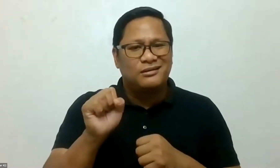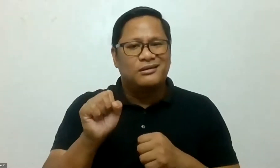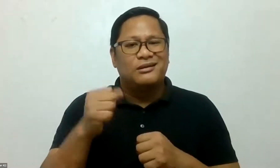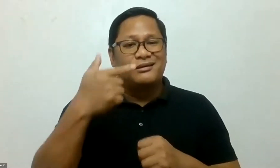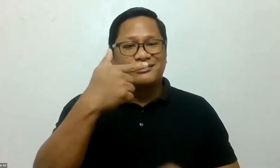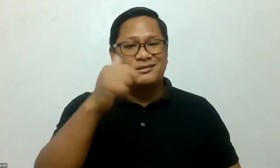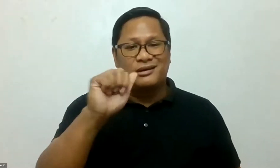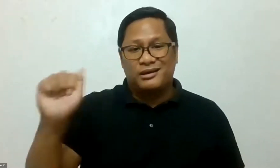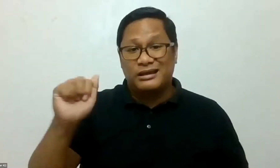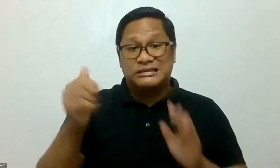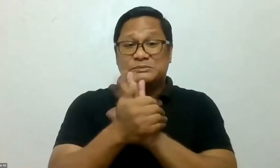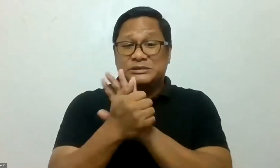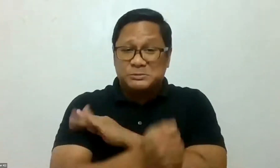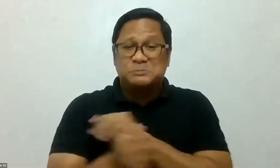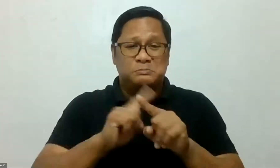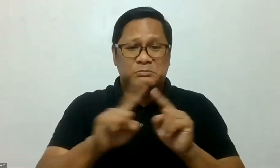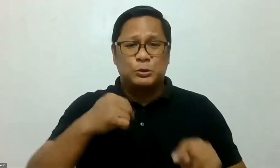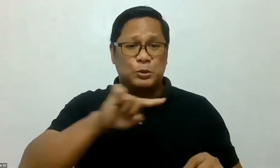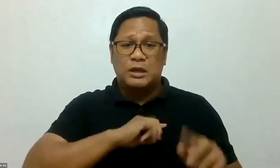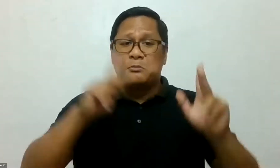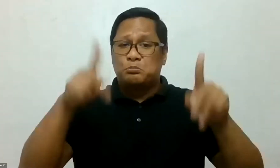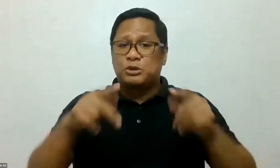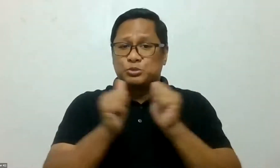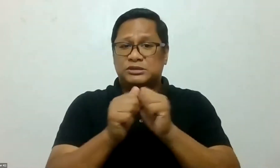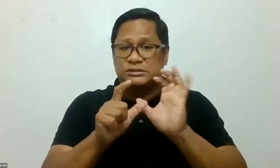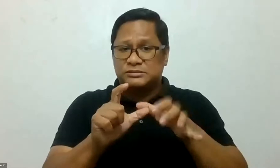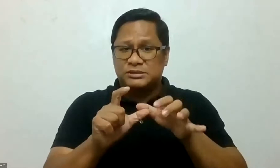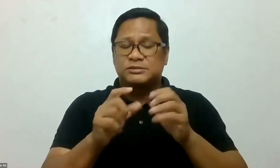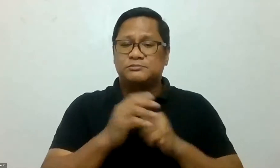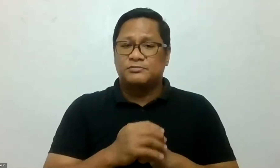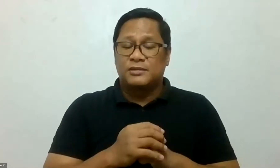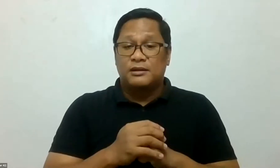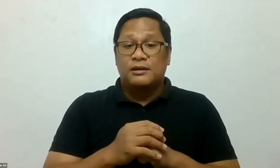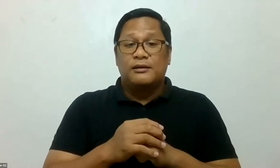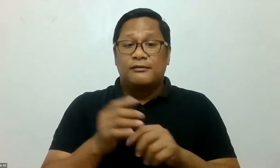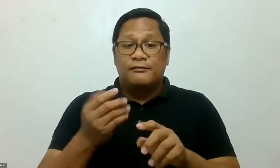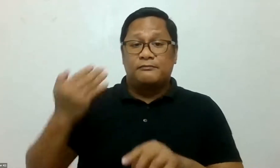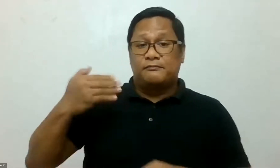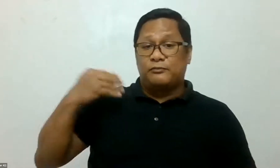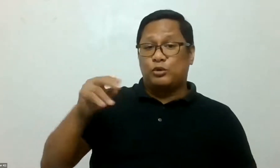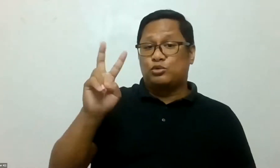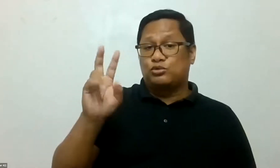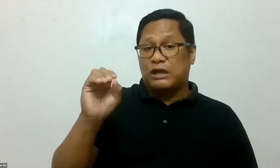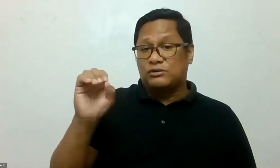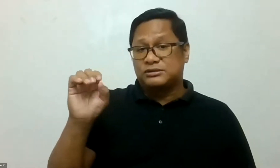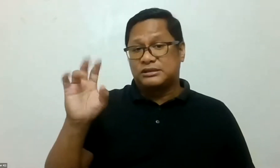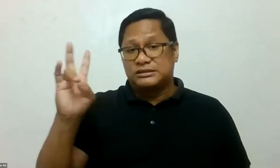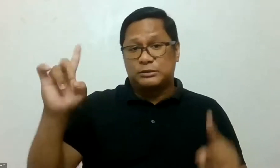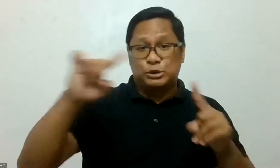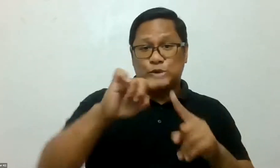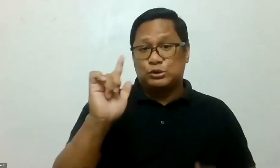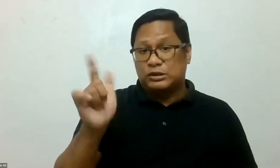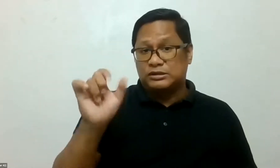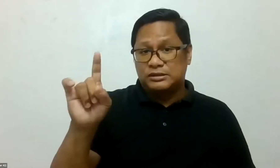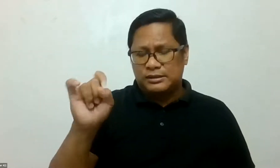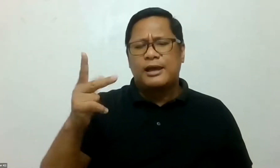GAA specialists, but we were all persons with disabilities. And from 2007 to 11, we got all the publicly